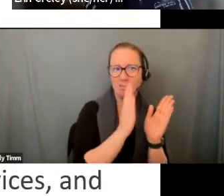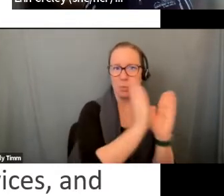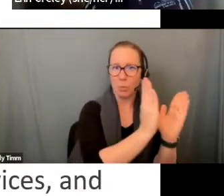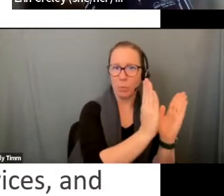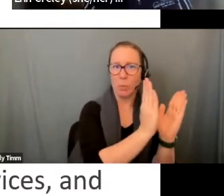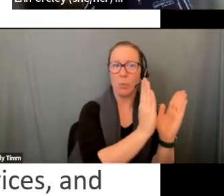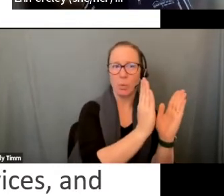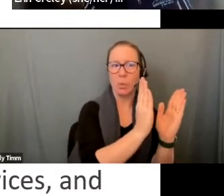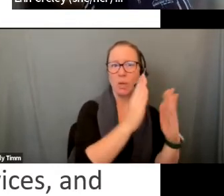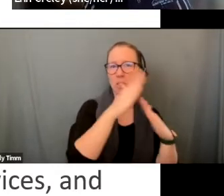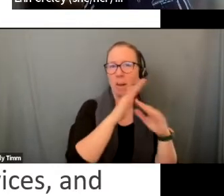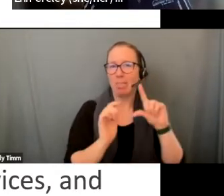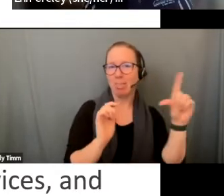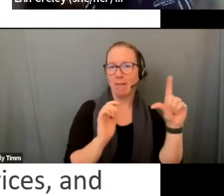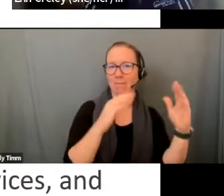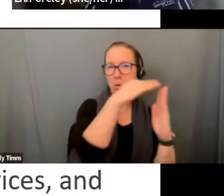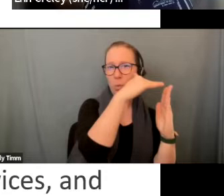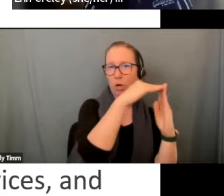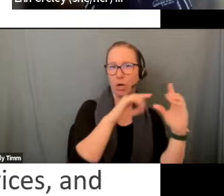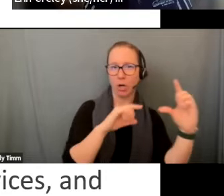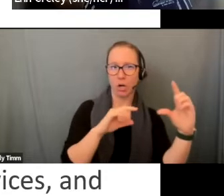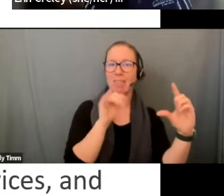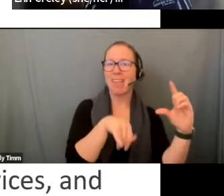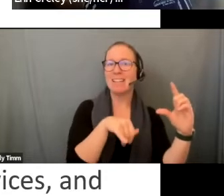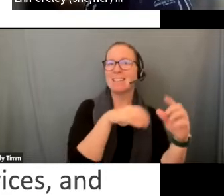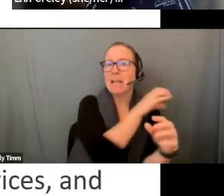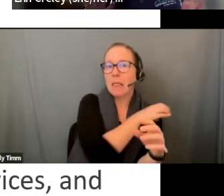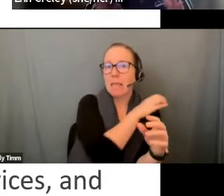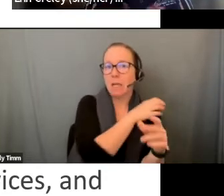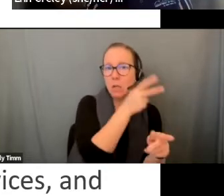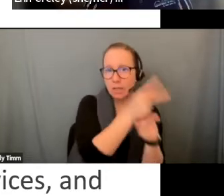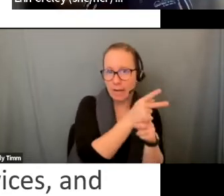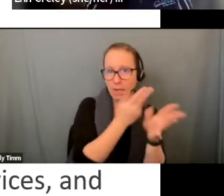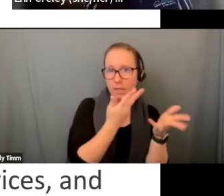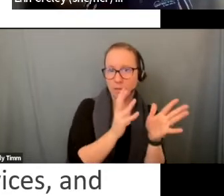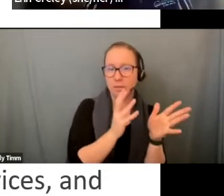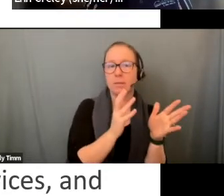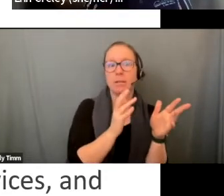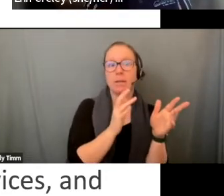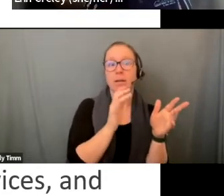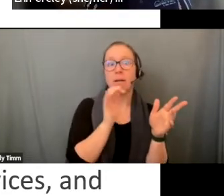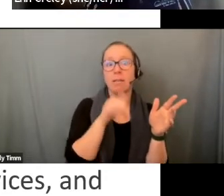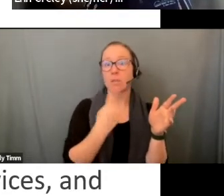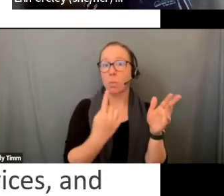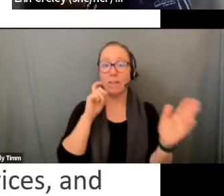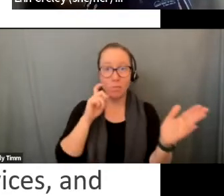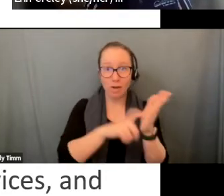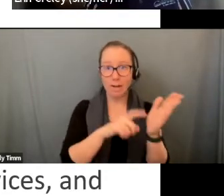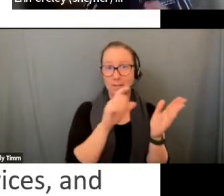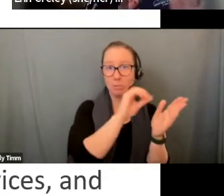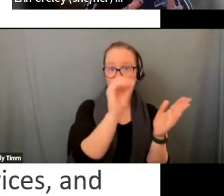upper left-hand corner, that's clinical care. And that is one of the recognized percentages